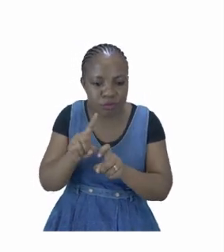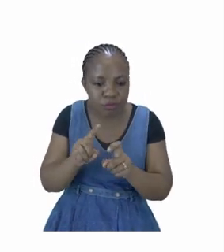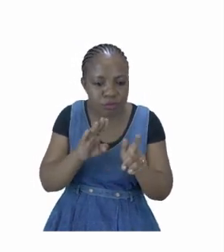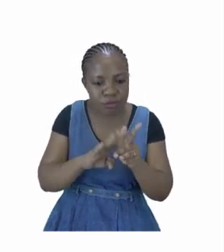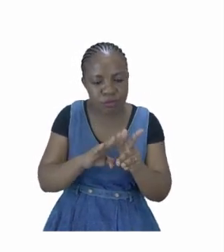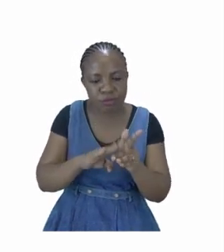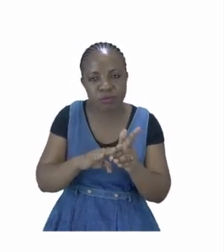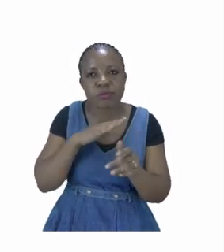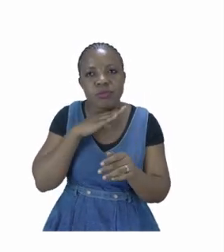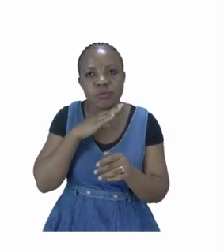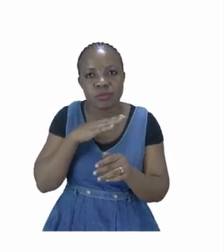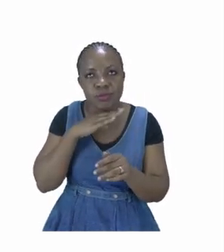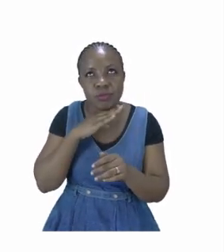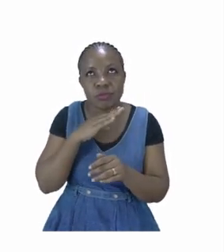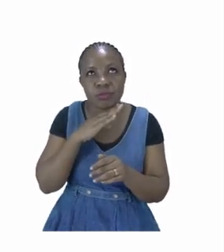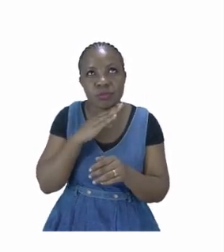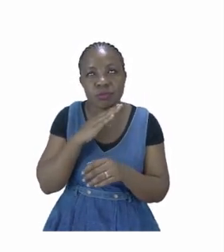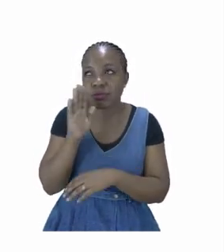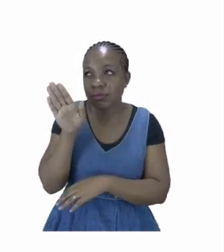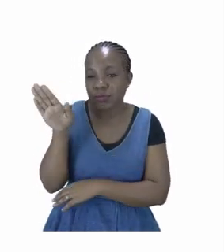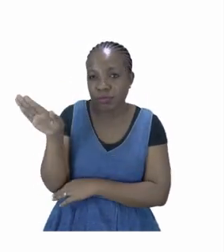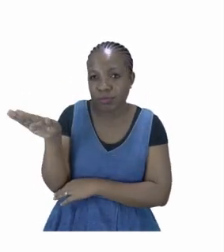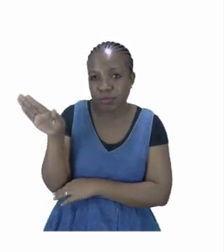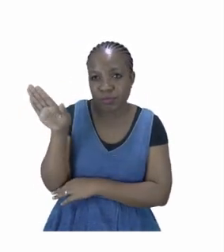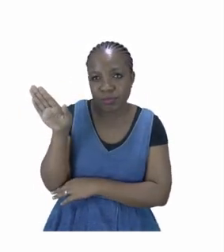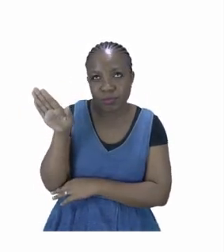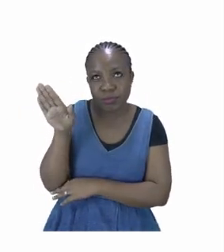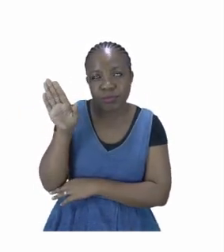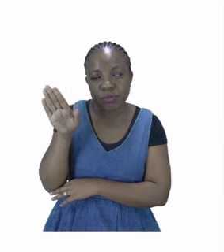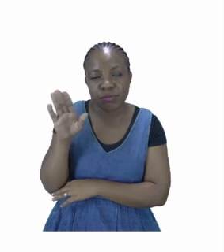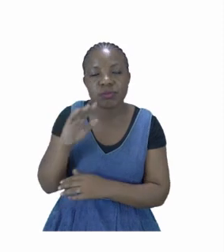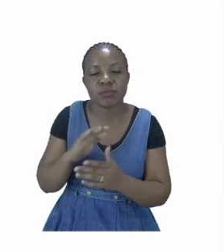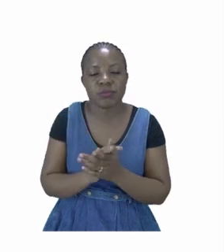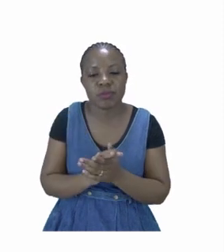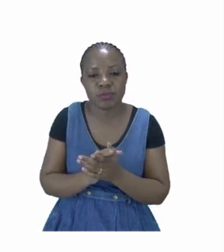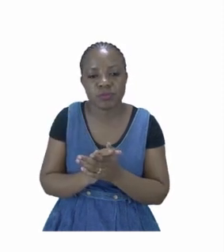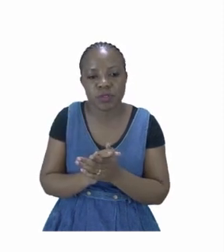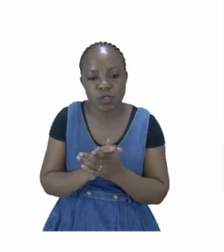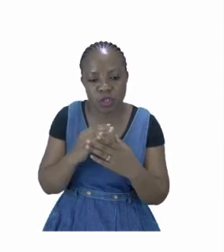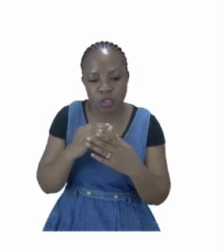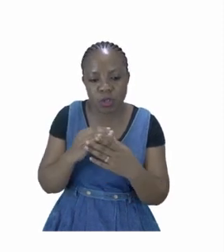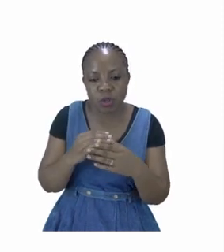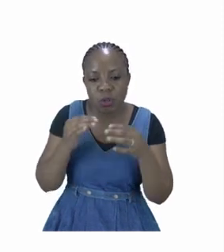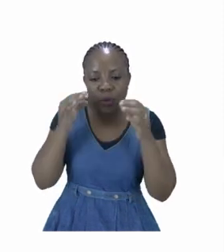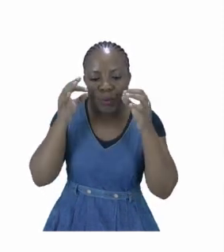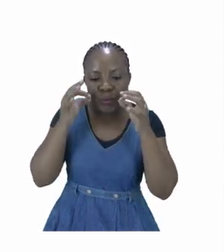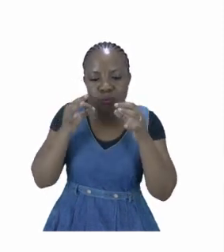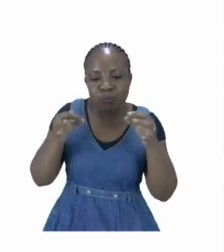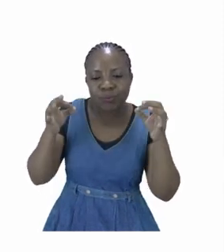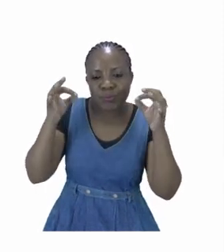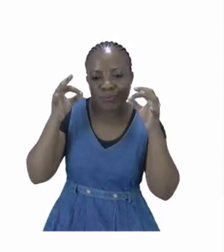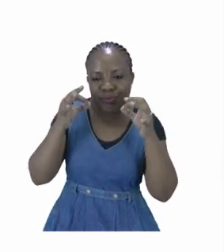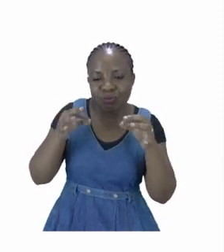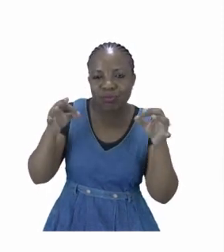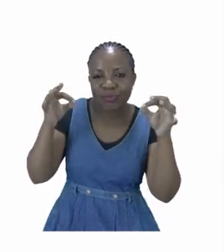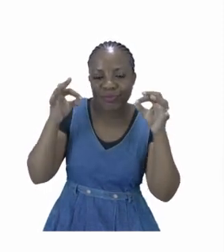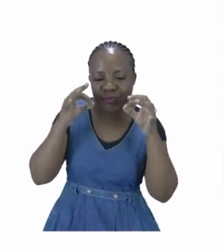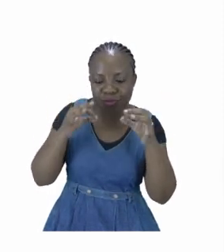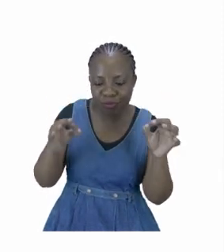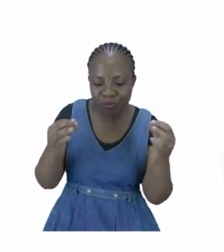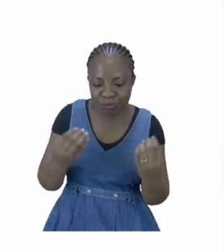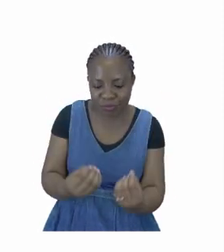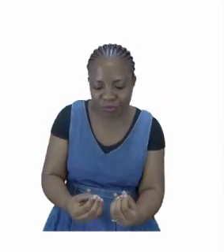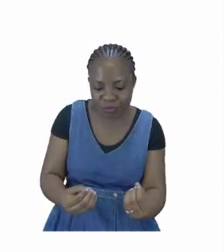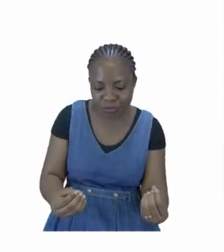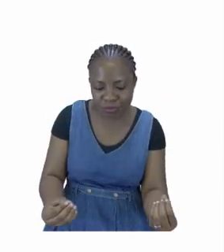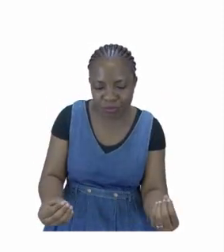the afternoon, we often sing children's songs and we play the